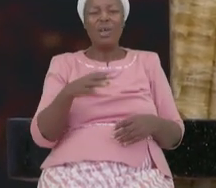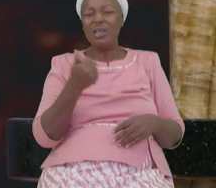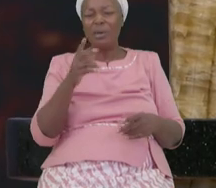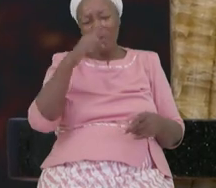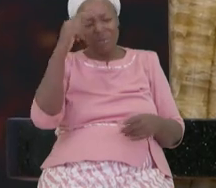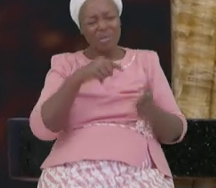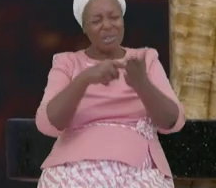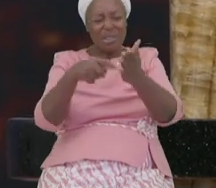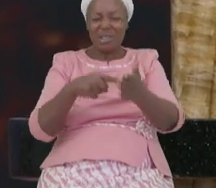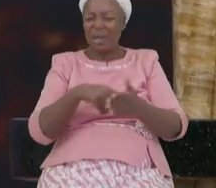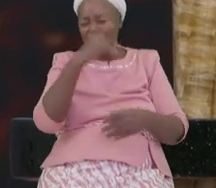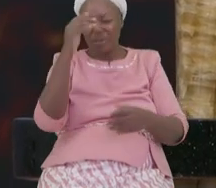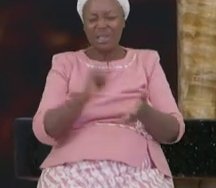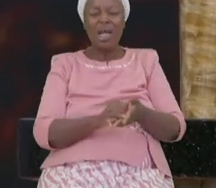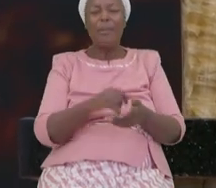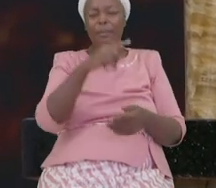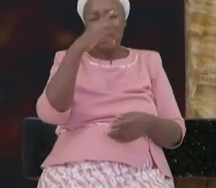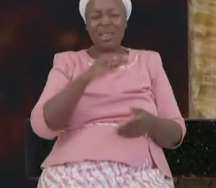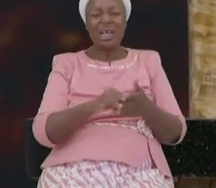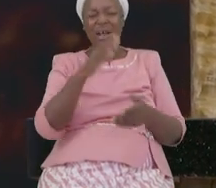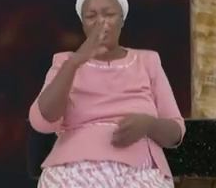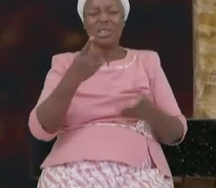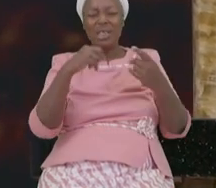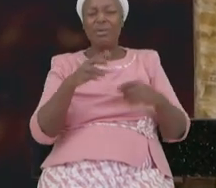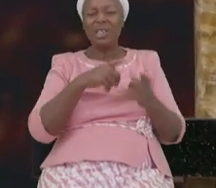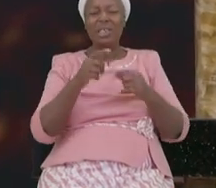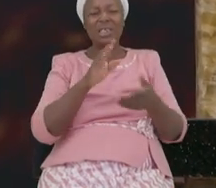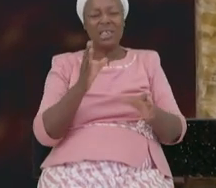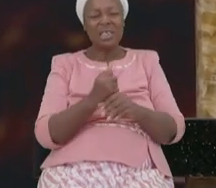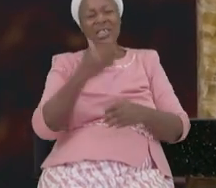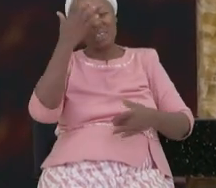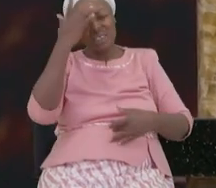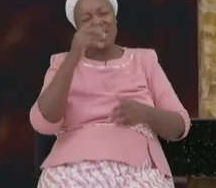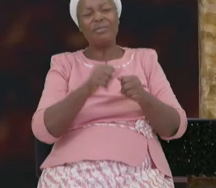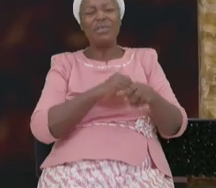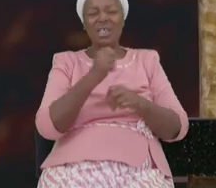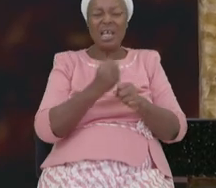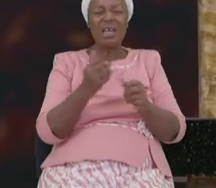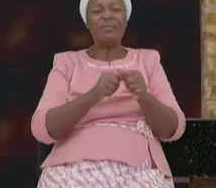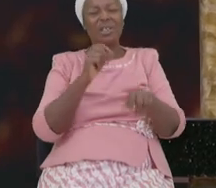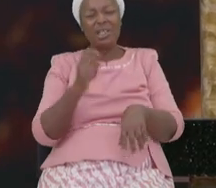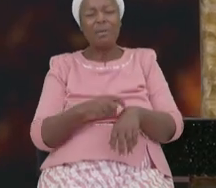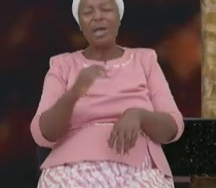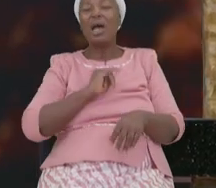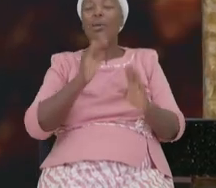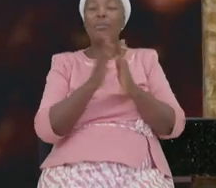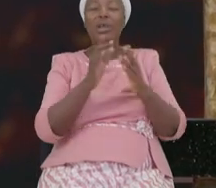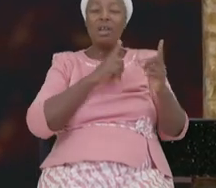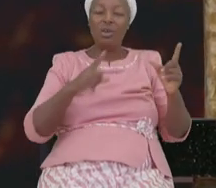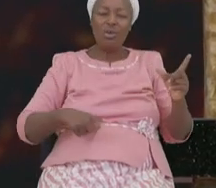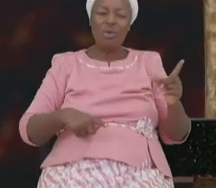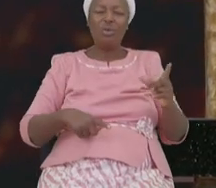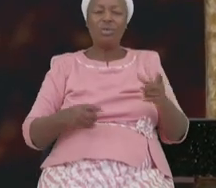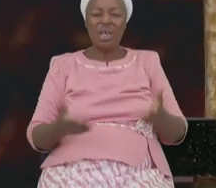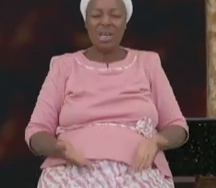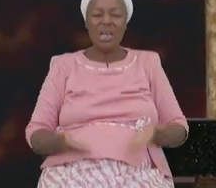this, because of that, the curse had come, and the sick, getting sick every year and getting sick every time. I pray, Lord, lift up